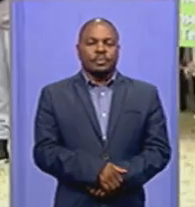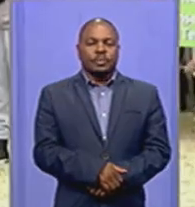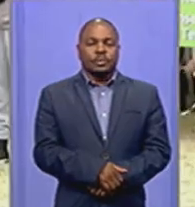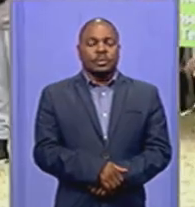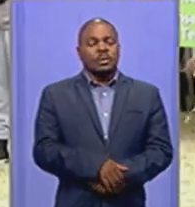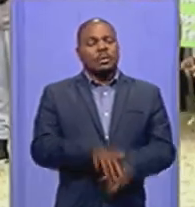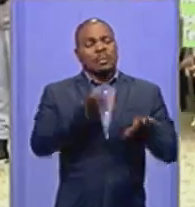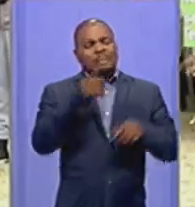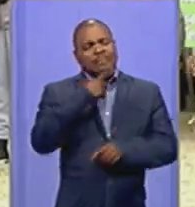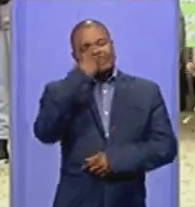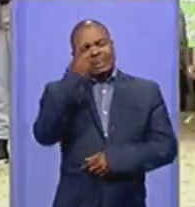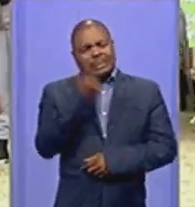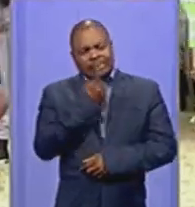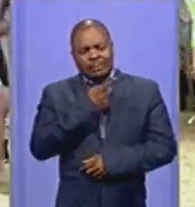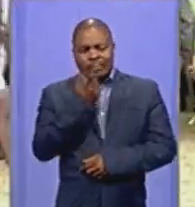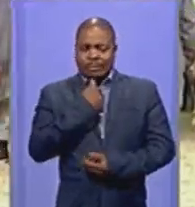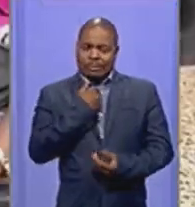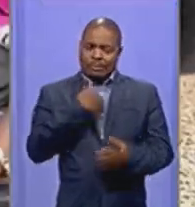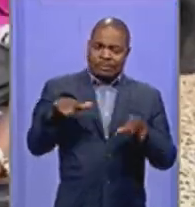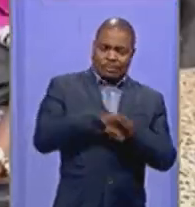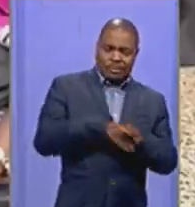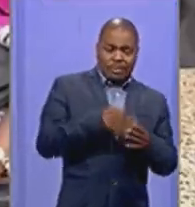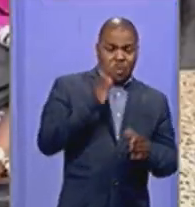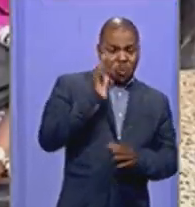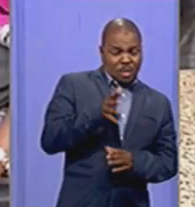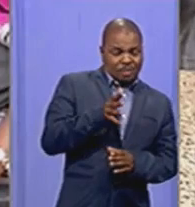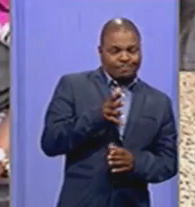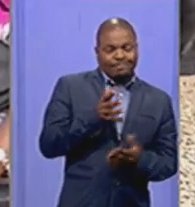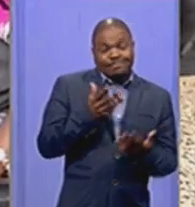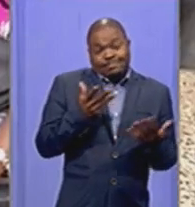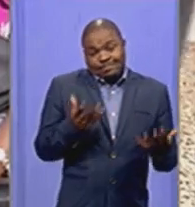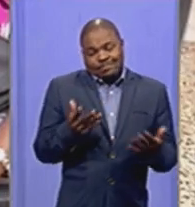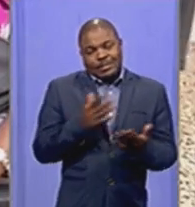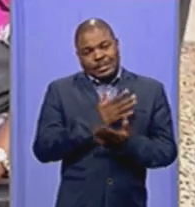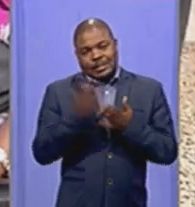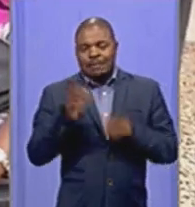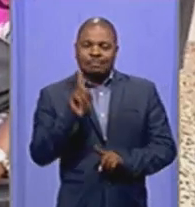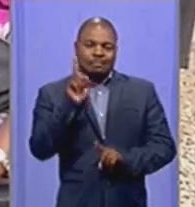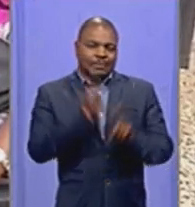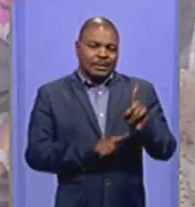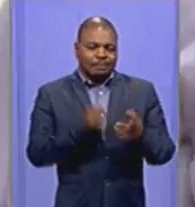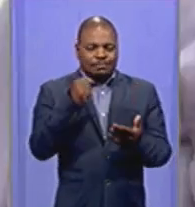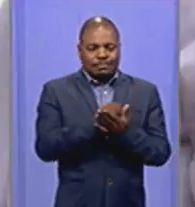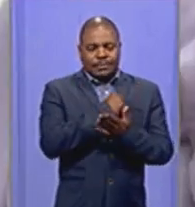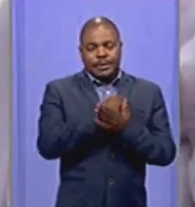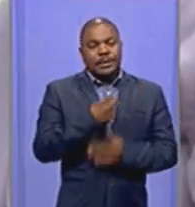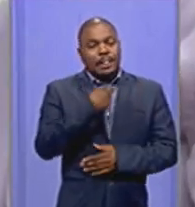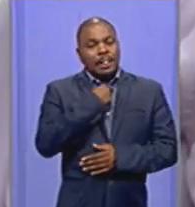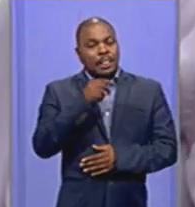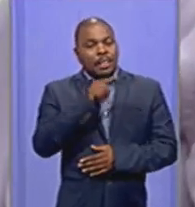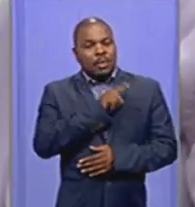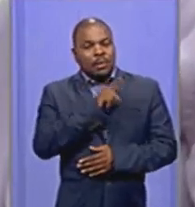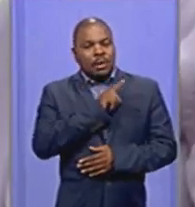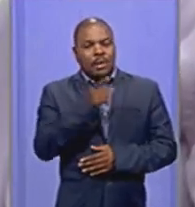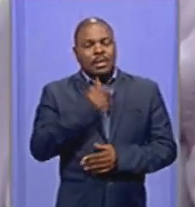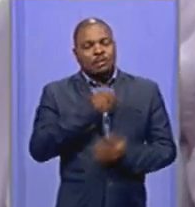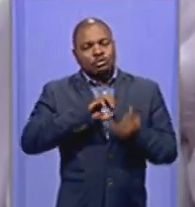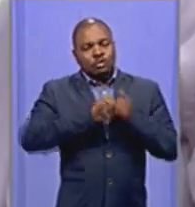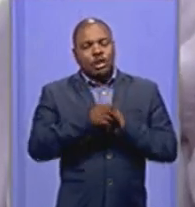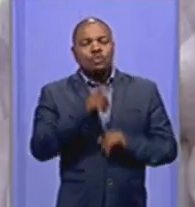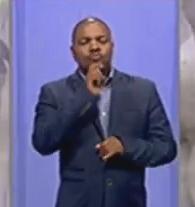ba ipotsa gore a batla amogelwa me bangwe ba reteletswe ke go ikwadisa ka go dirisa mafaratlhatlha